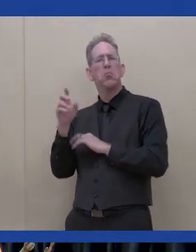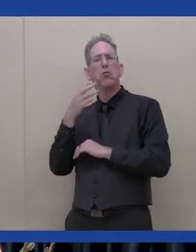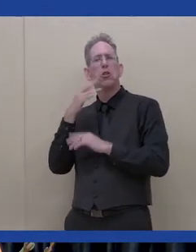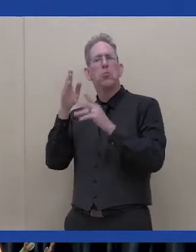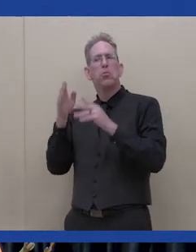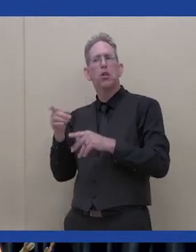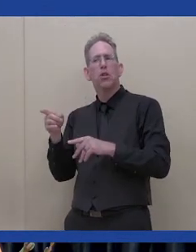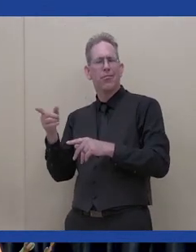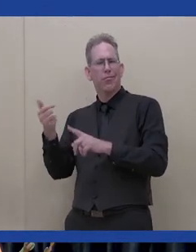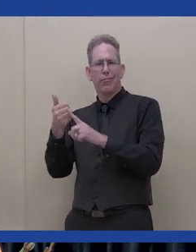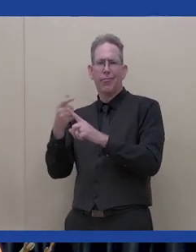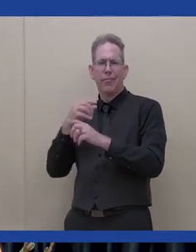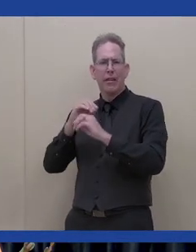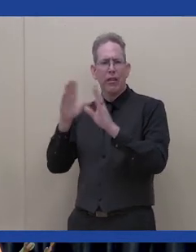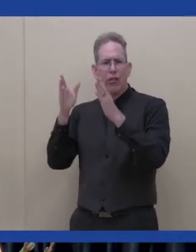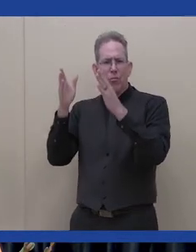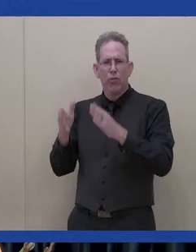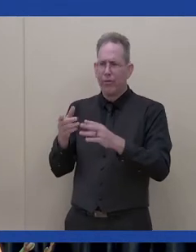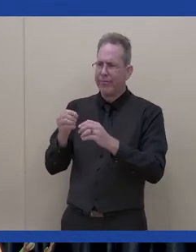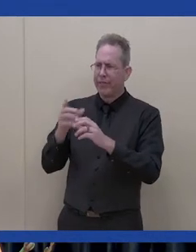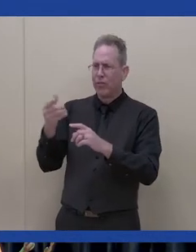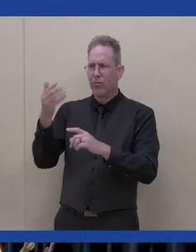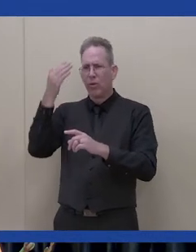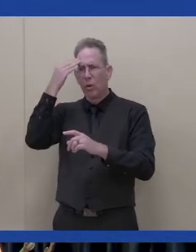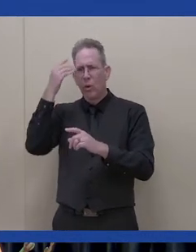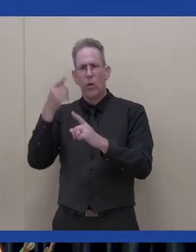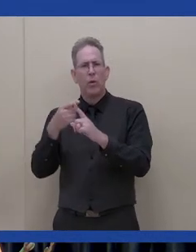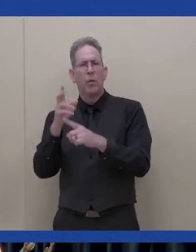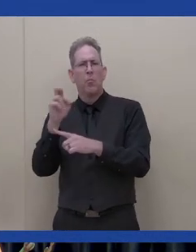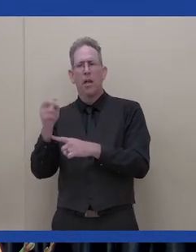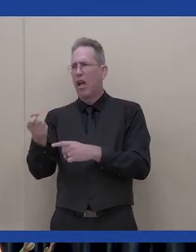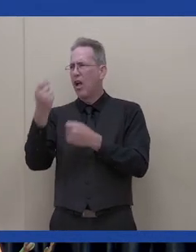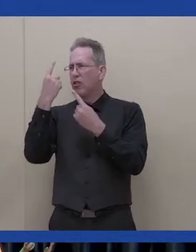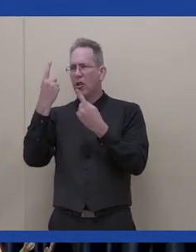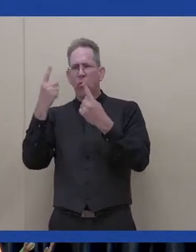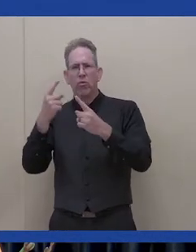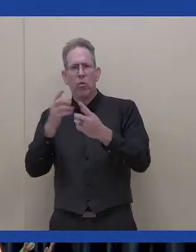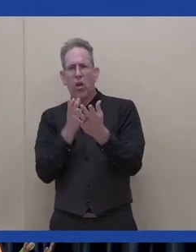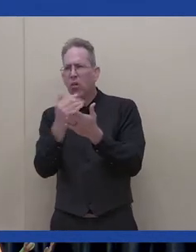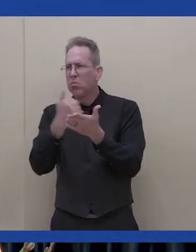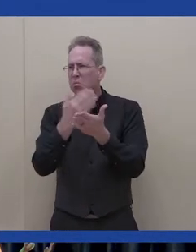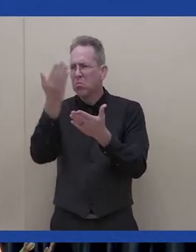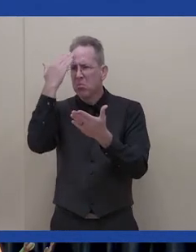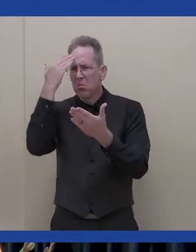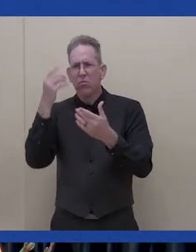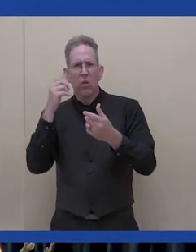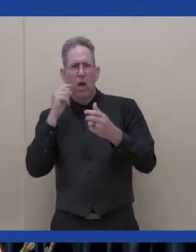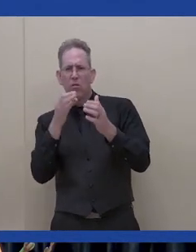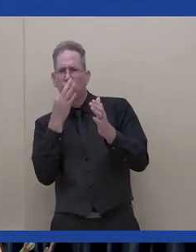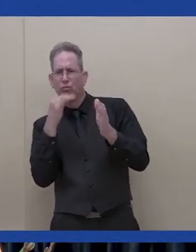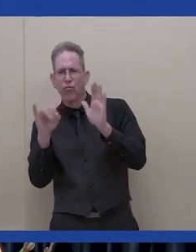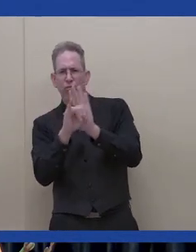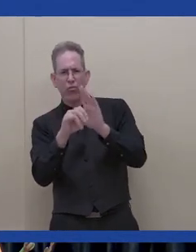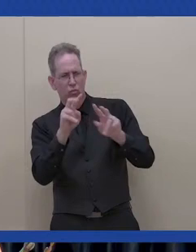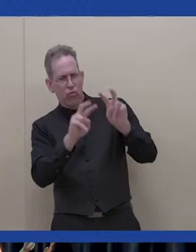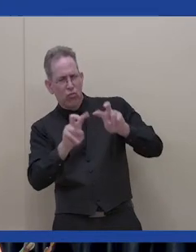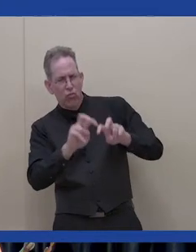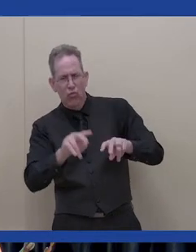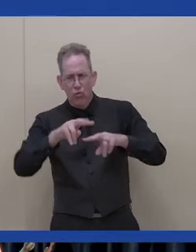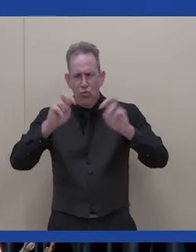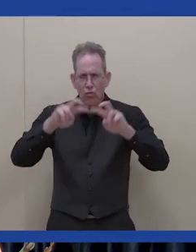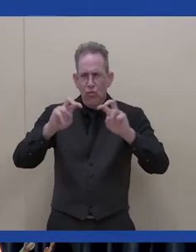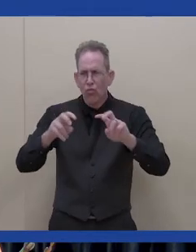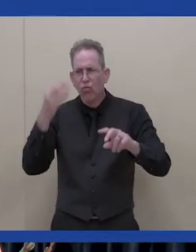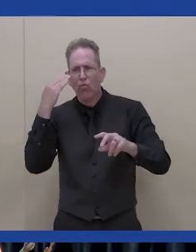very quickly that he grasped the issues before us and could fully analyze them. He's always been able to well